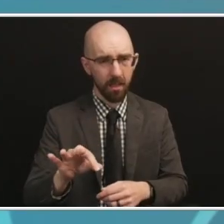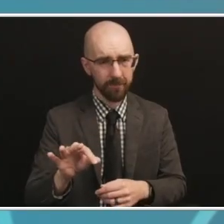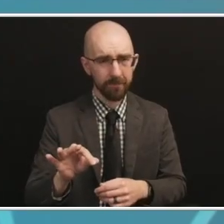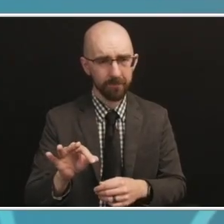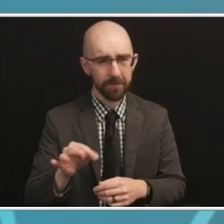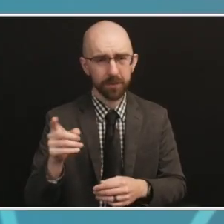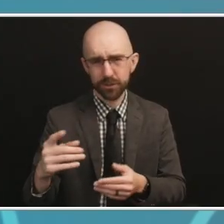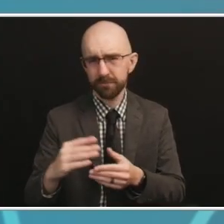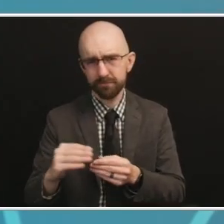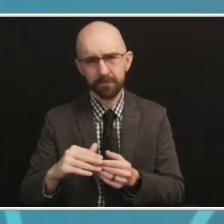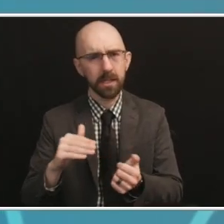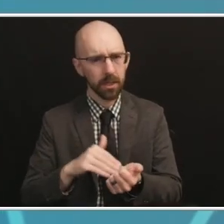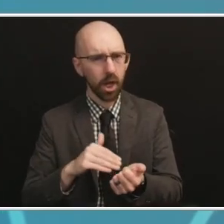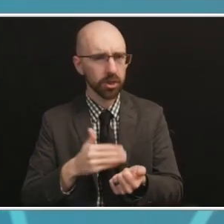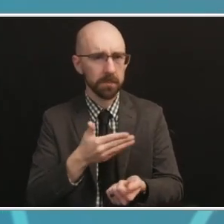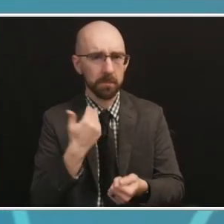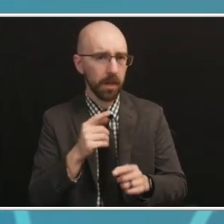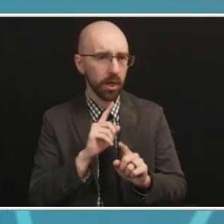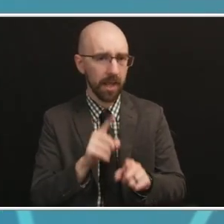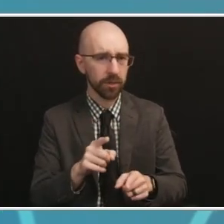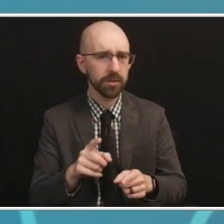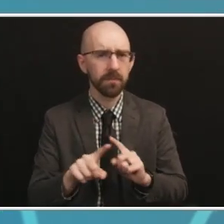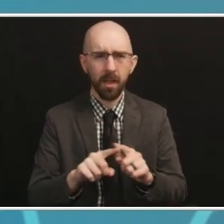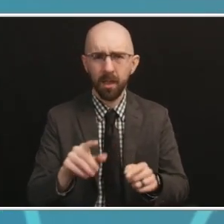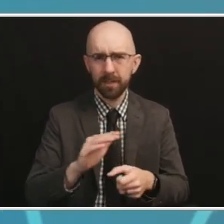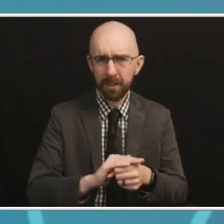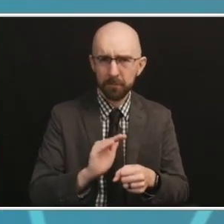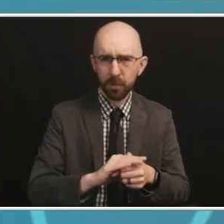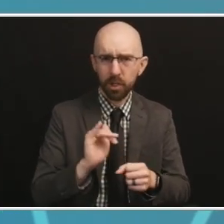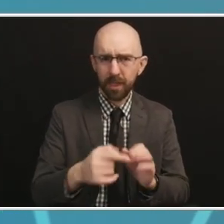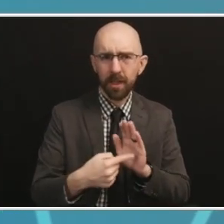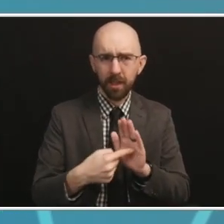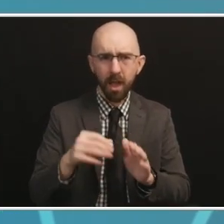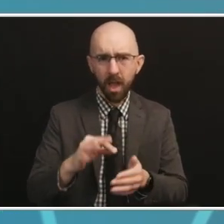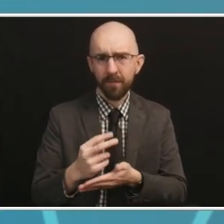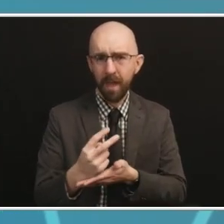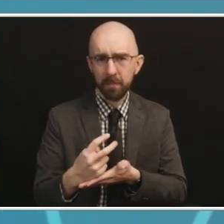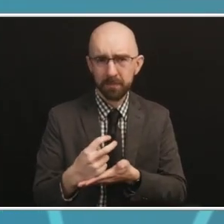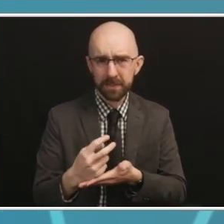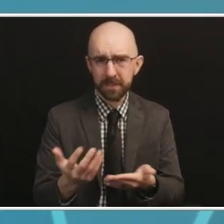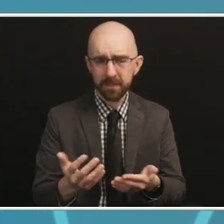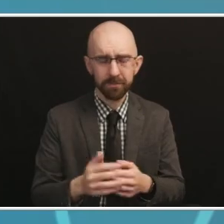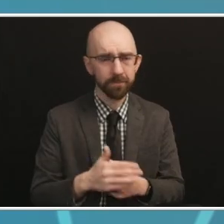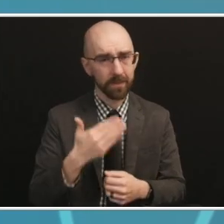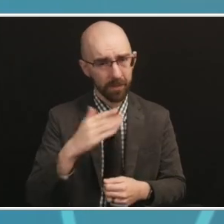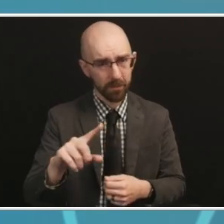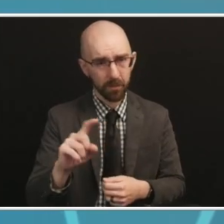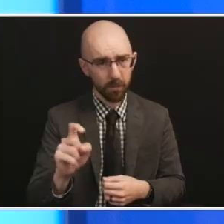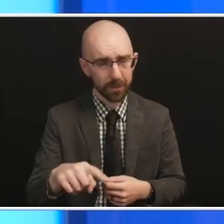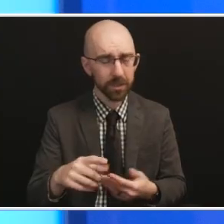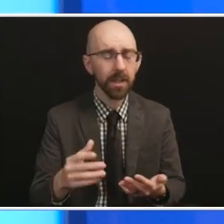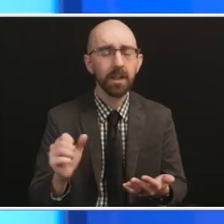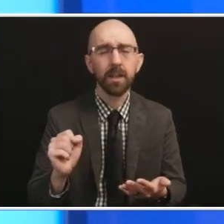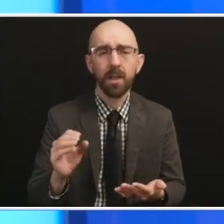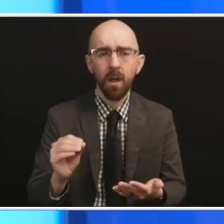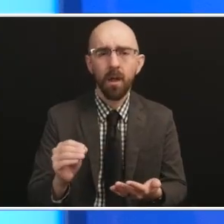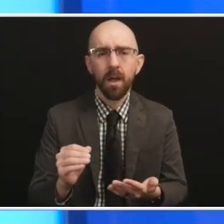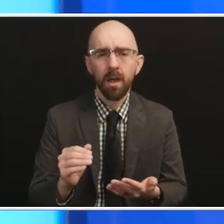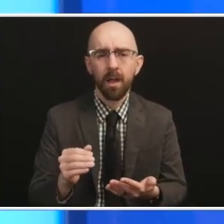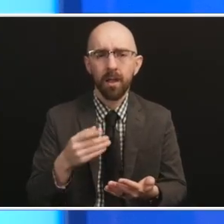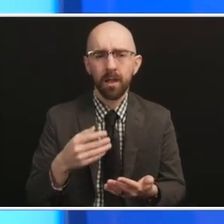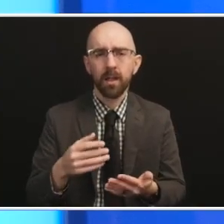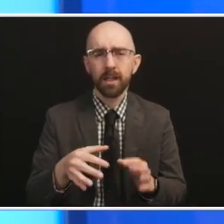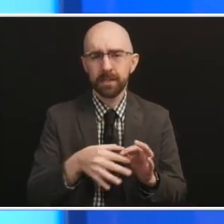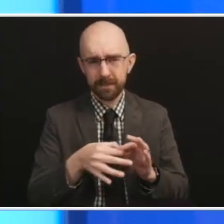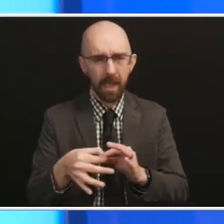doctors might have better answer to that. Is having a temper a sign of epilepsy? Like one of the side effects? That's a really good question. And so they are tied closely